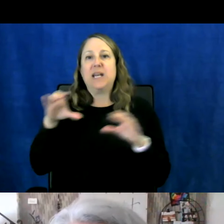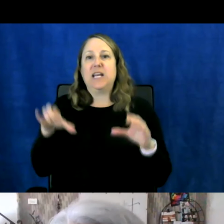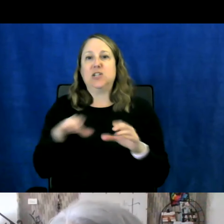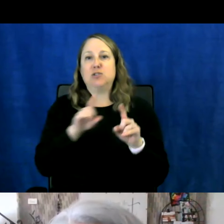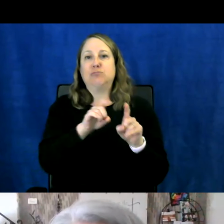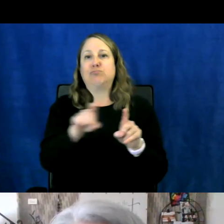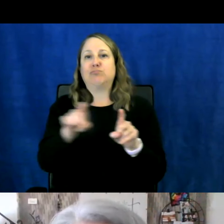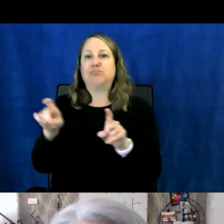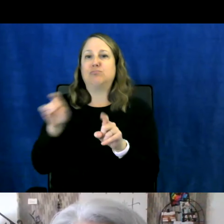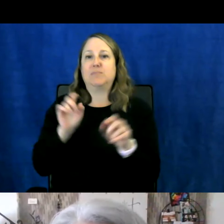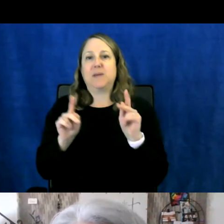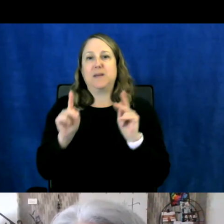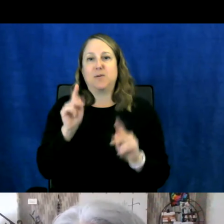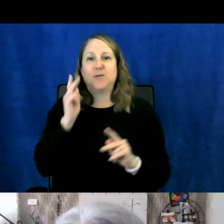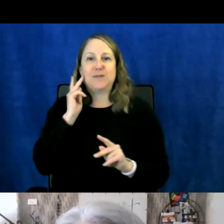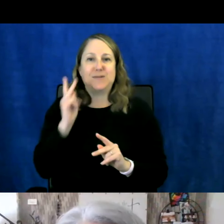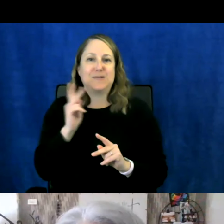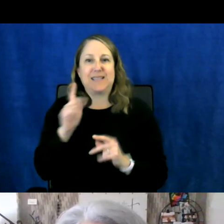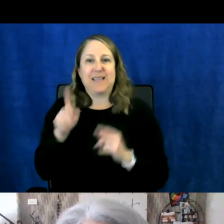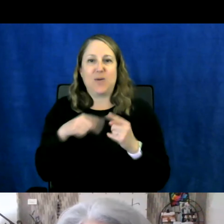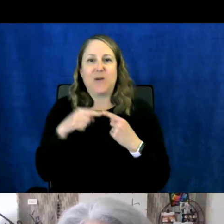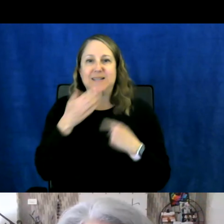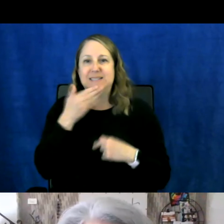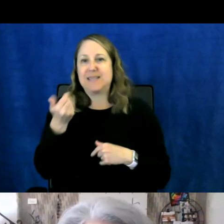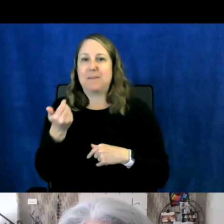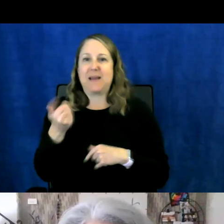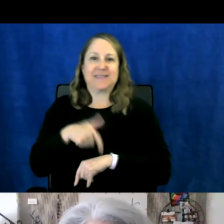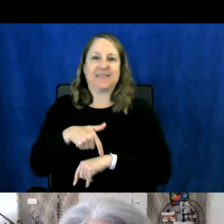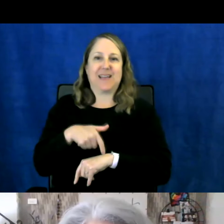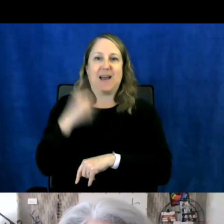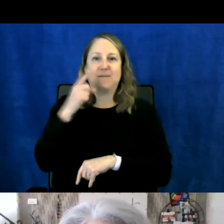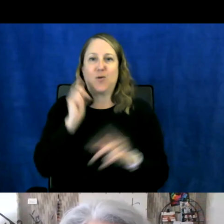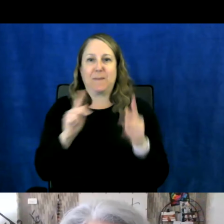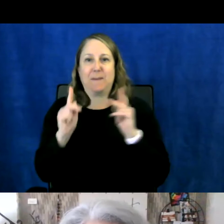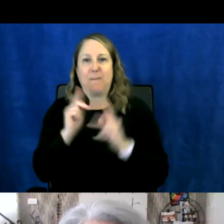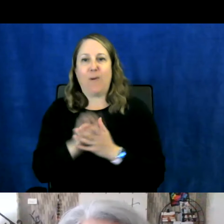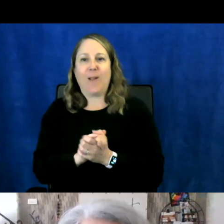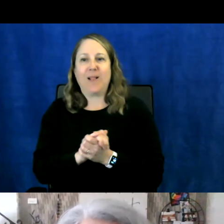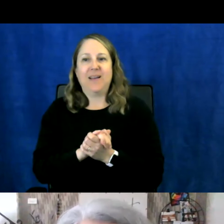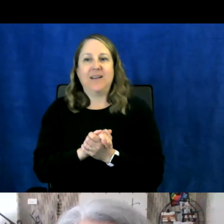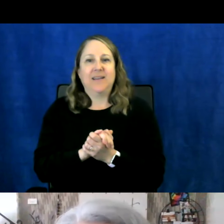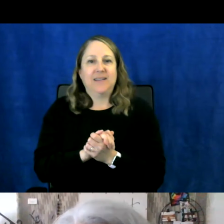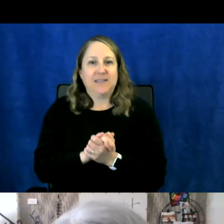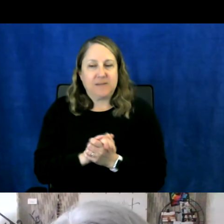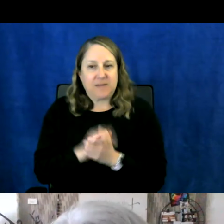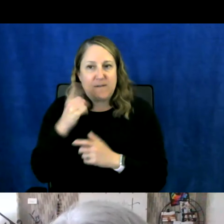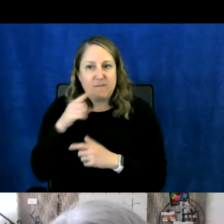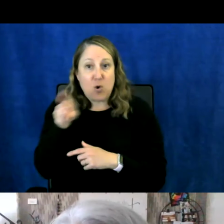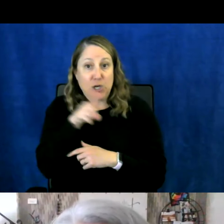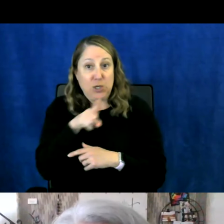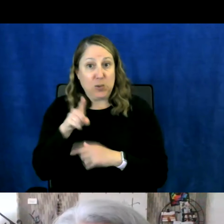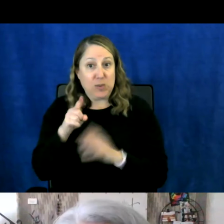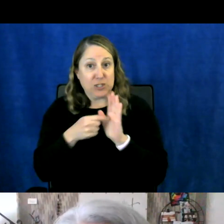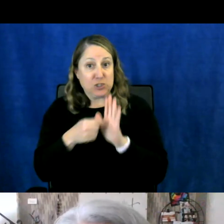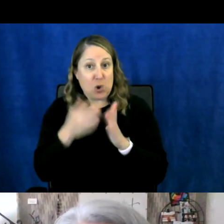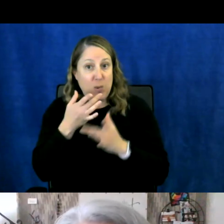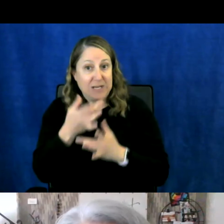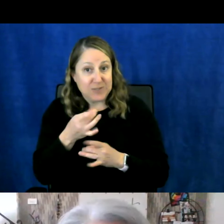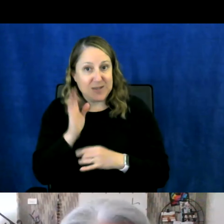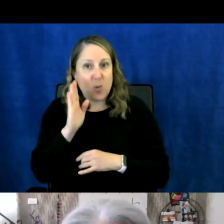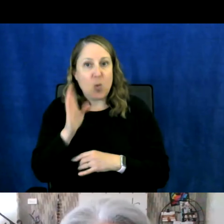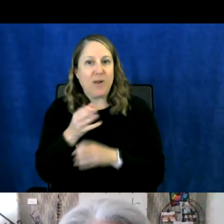best date is for all of us to be able to set aside time to meet. So that should be, for those who have expressed interest, it will be coming